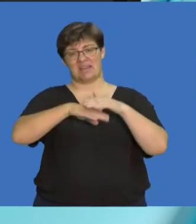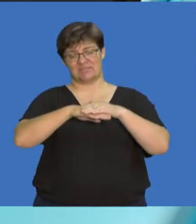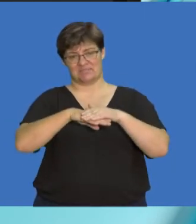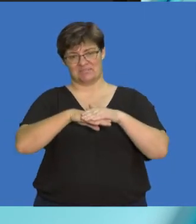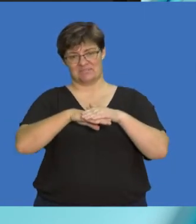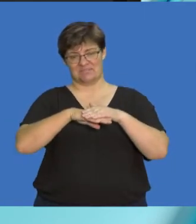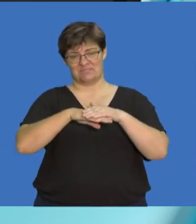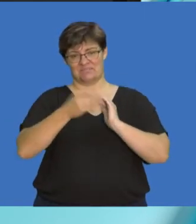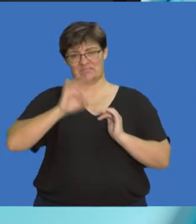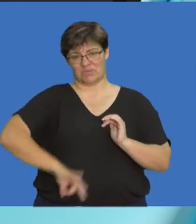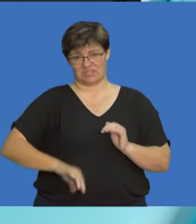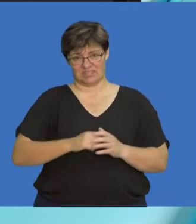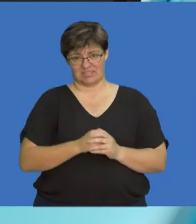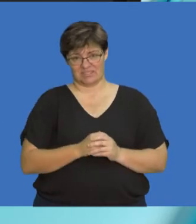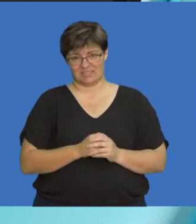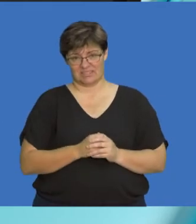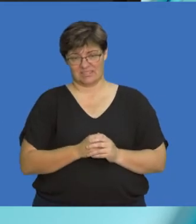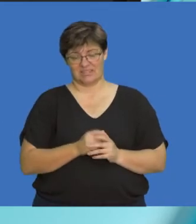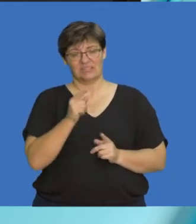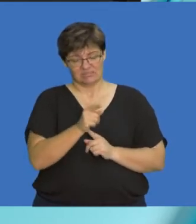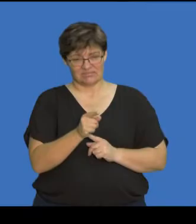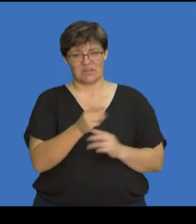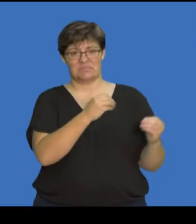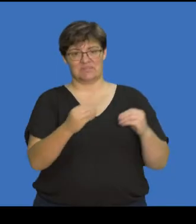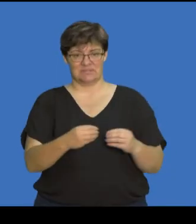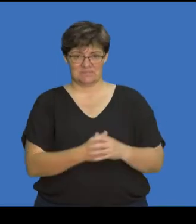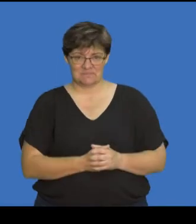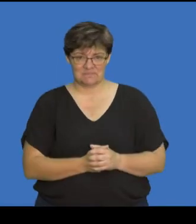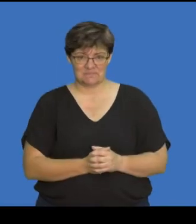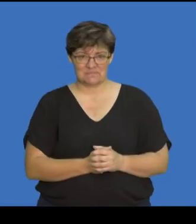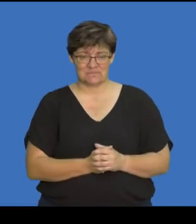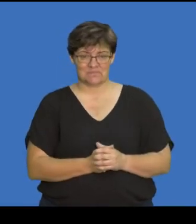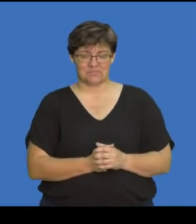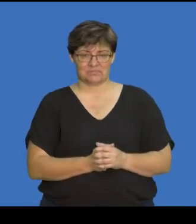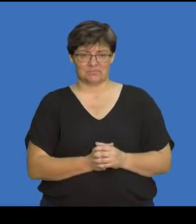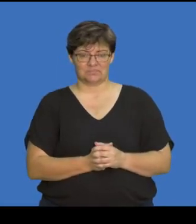maximum profit from this enterprise.